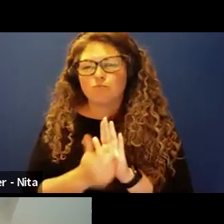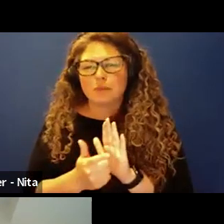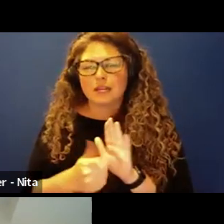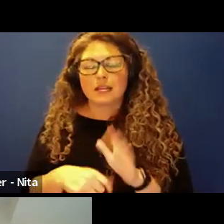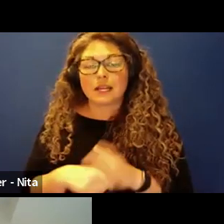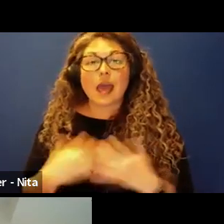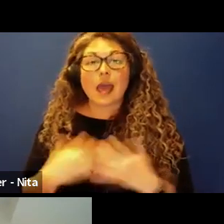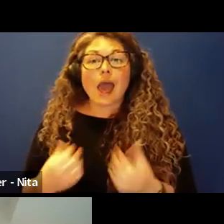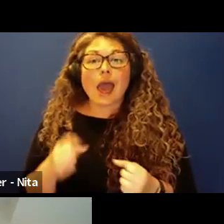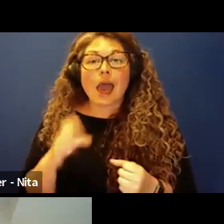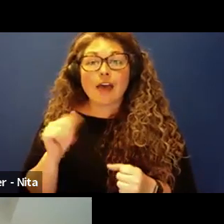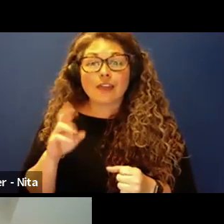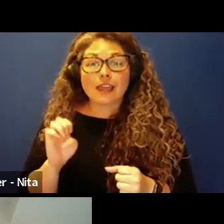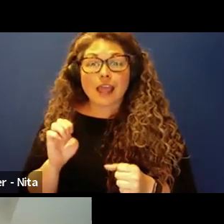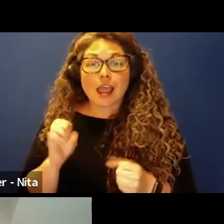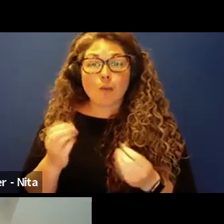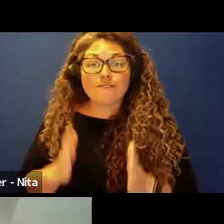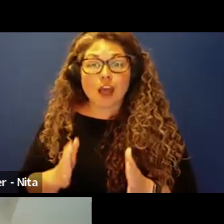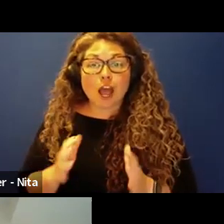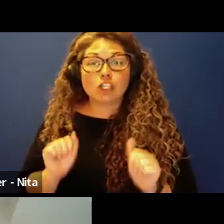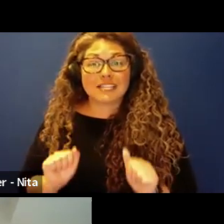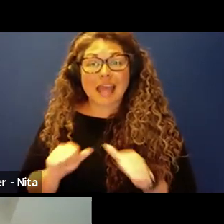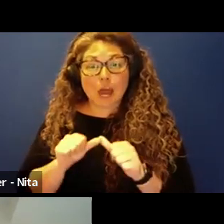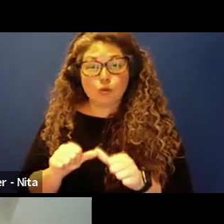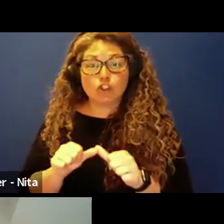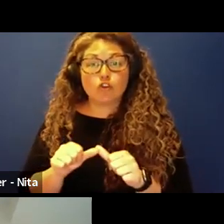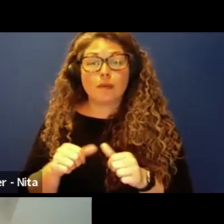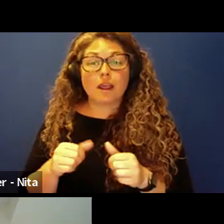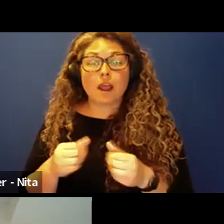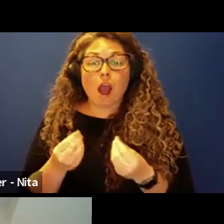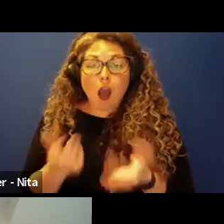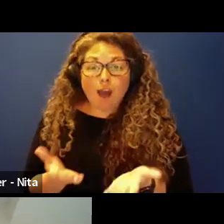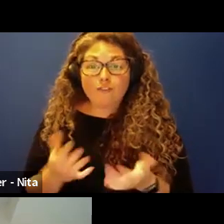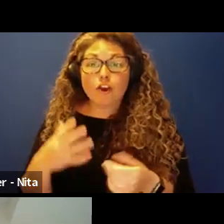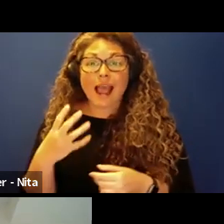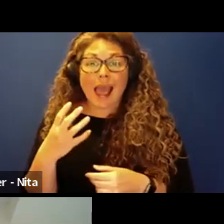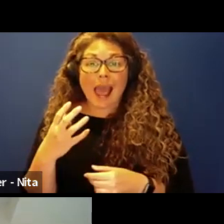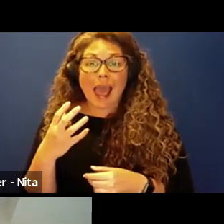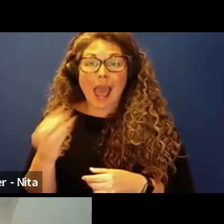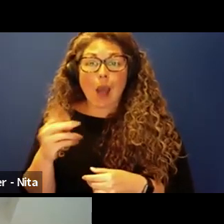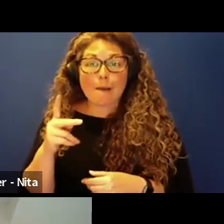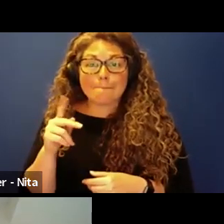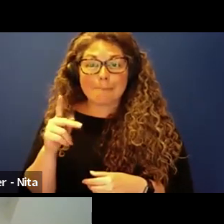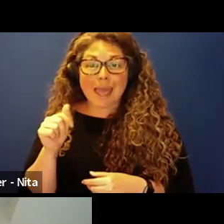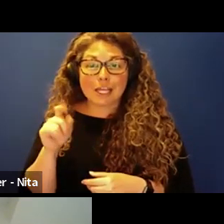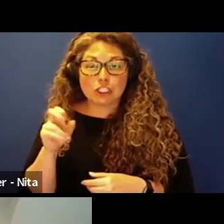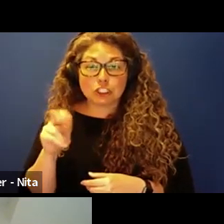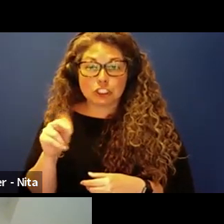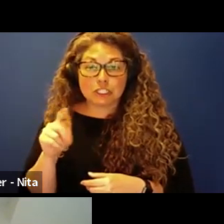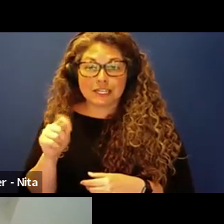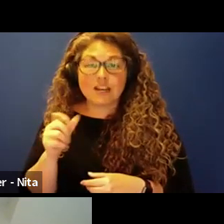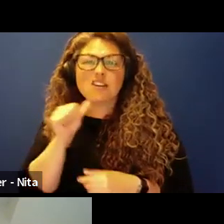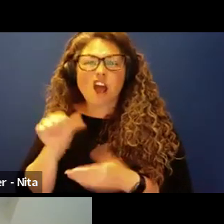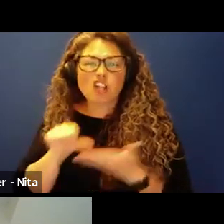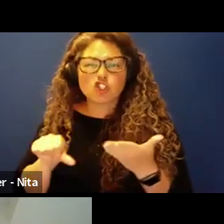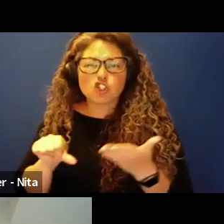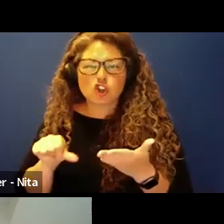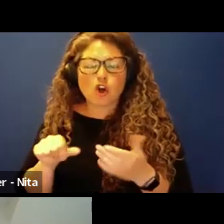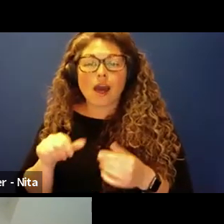Healthcare providers may also resume offering outpatient and other surgical procedures that will not unduly